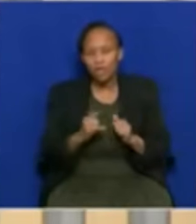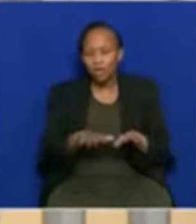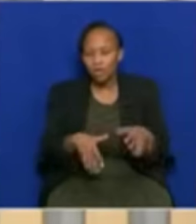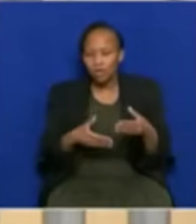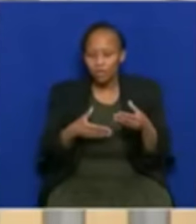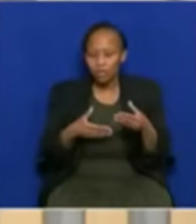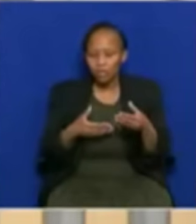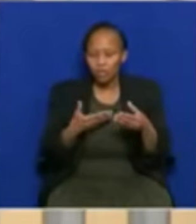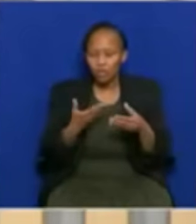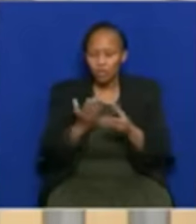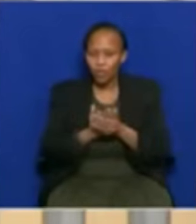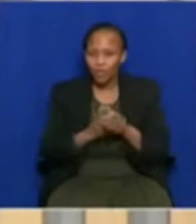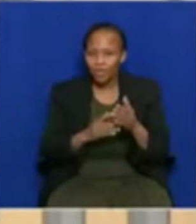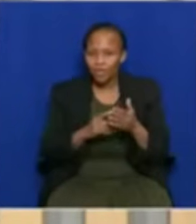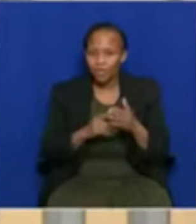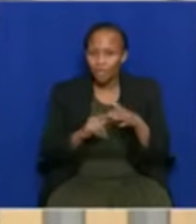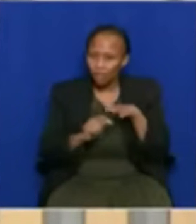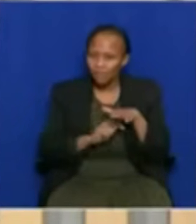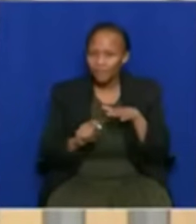on